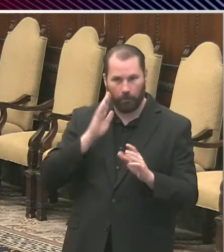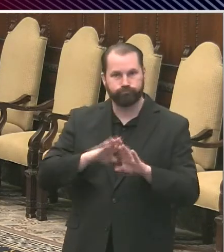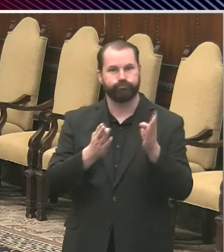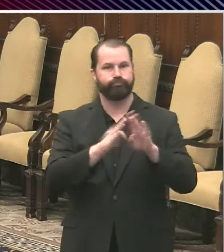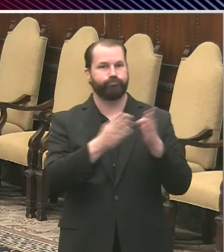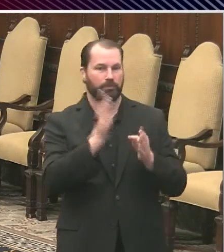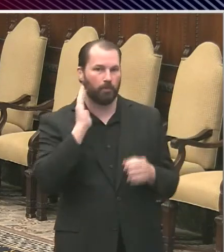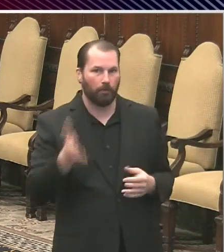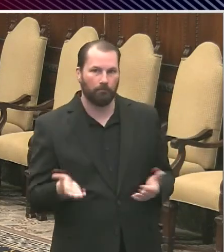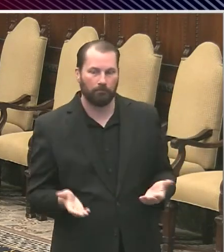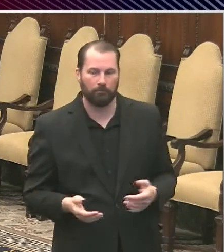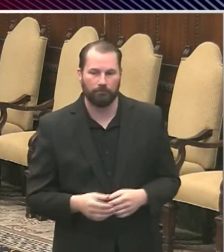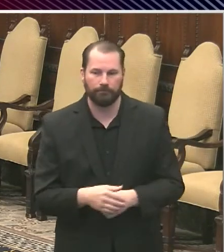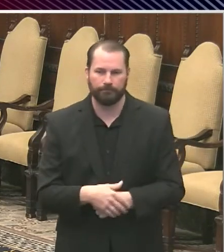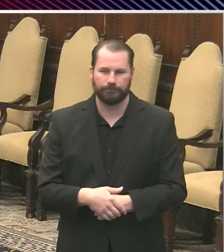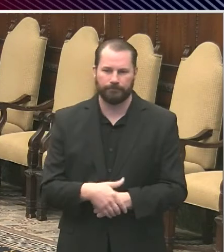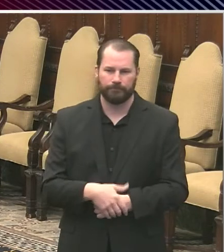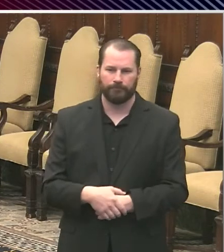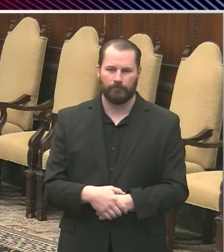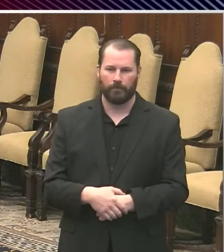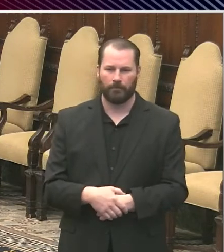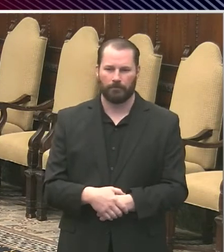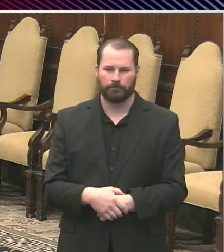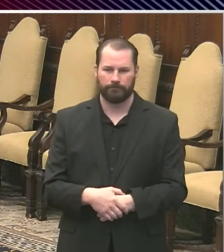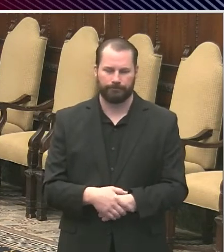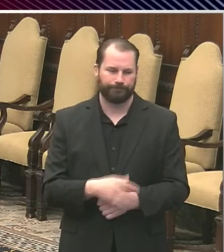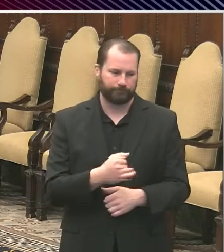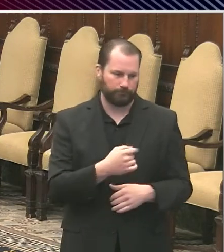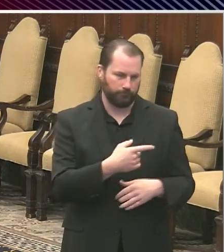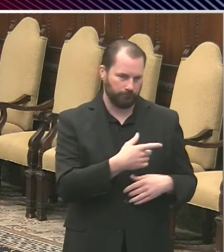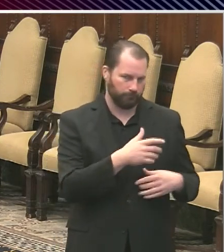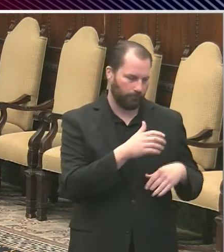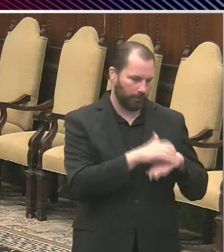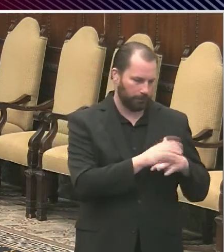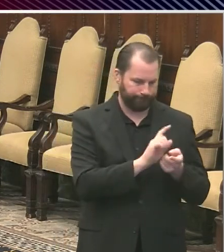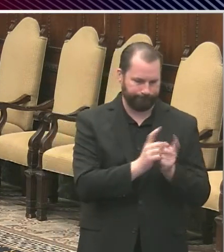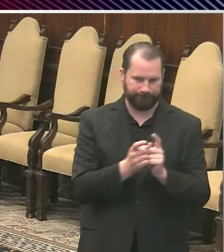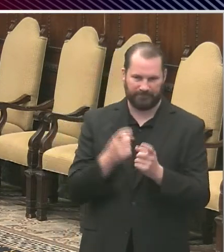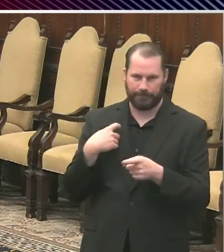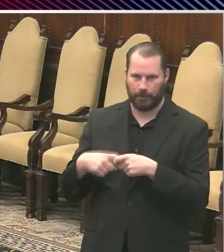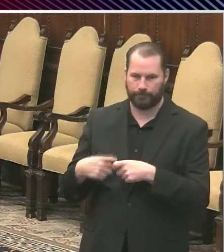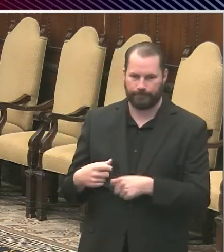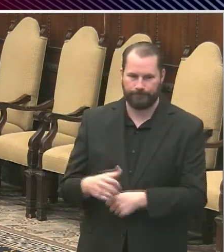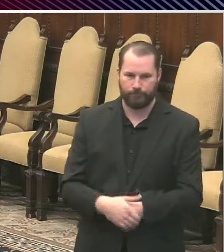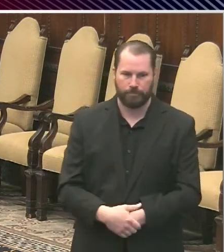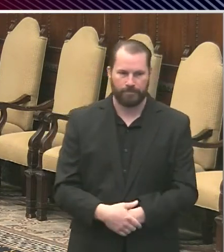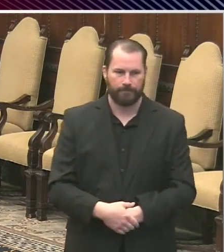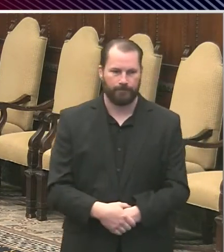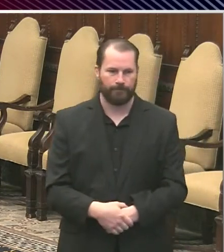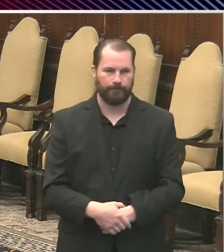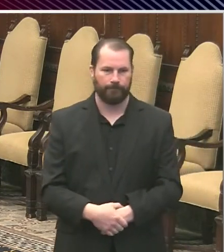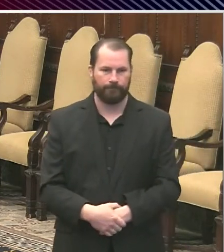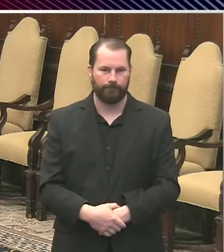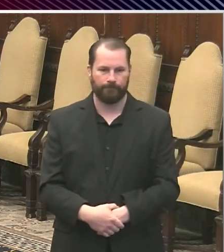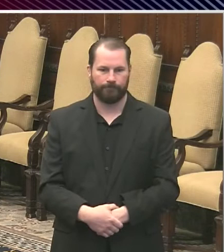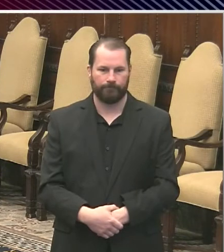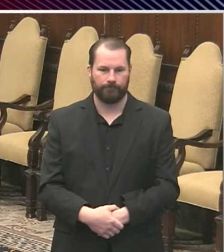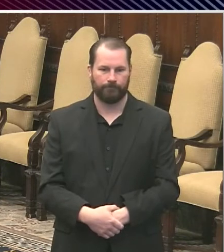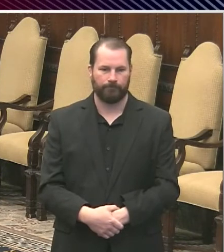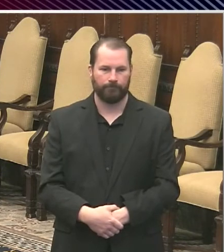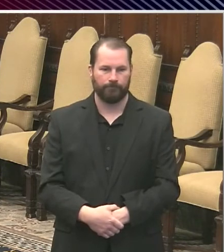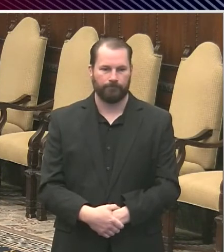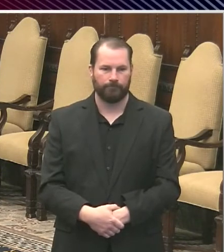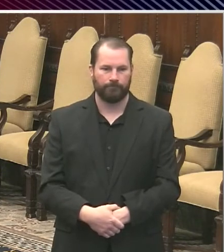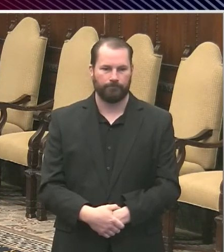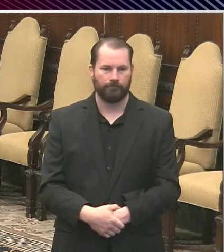Obviamente esto es algo que es autoevidente porque tenemos una mayor densidad poblacional y también hay que tomar en cuenta que en las